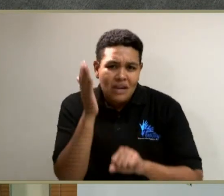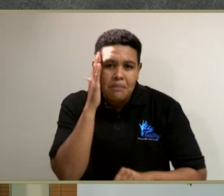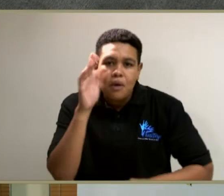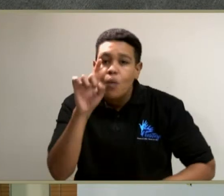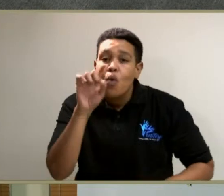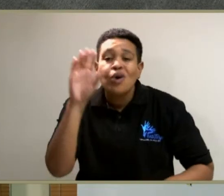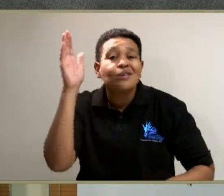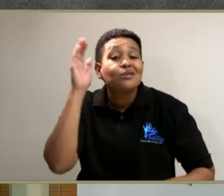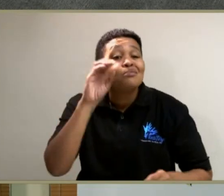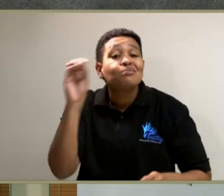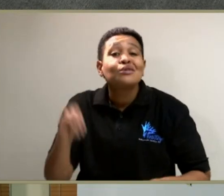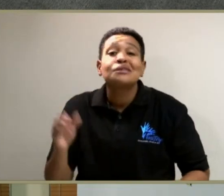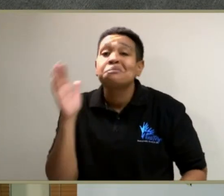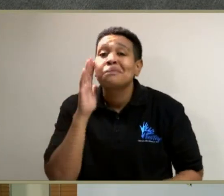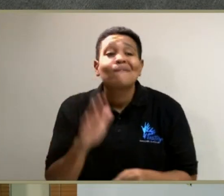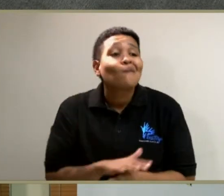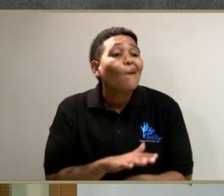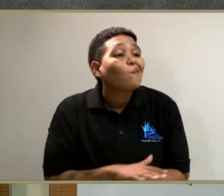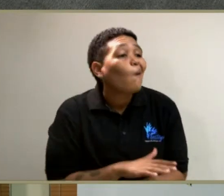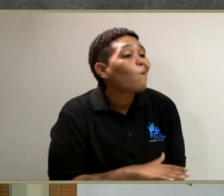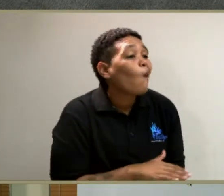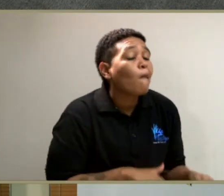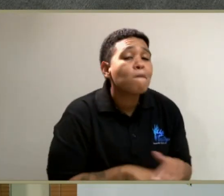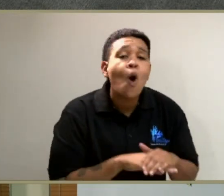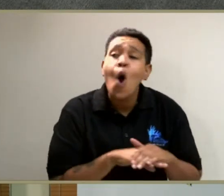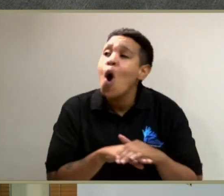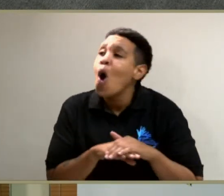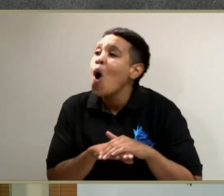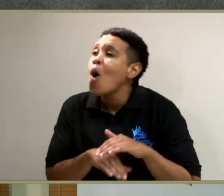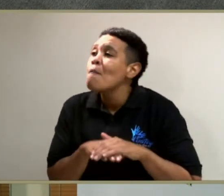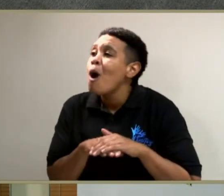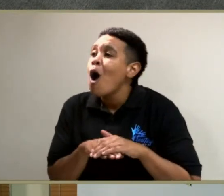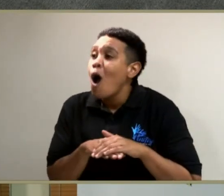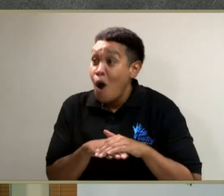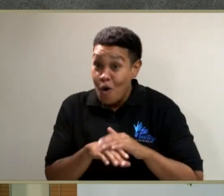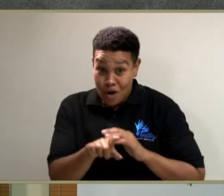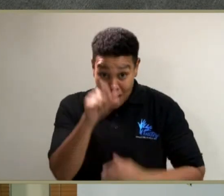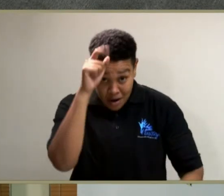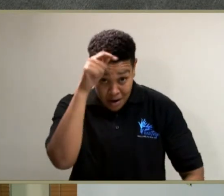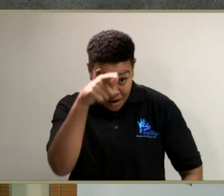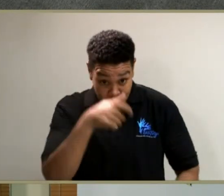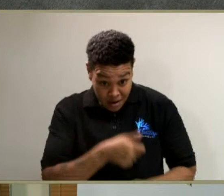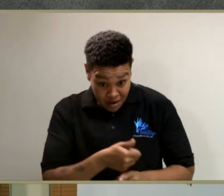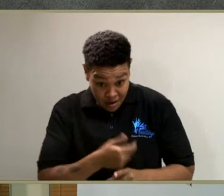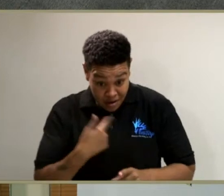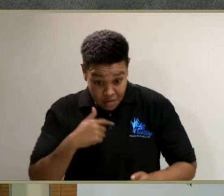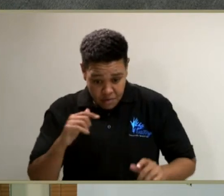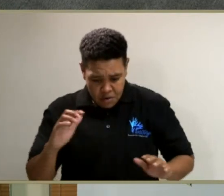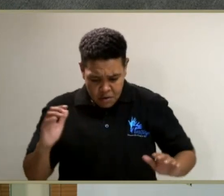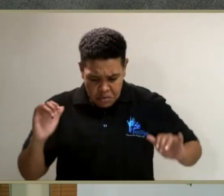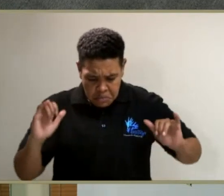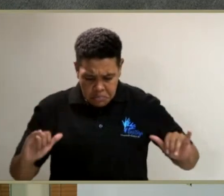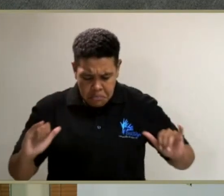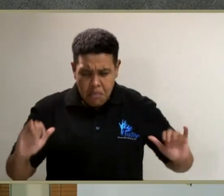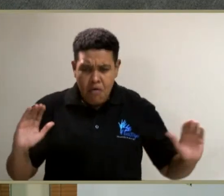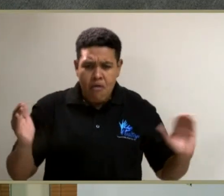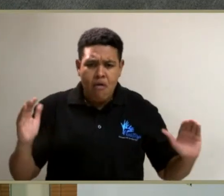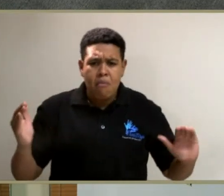this would be, it would be still less than where we were at the same time in the